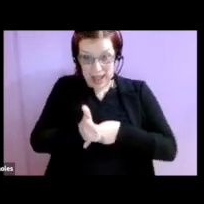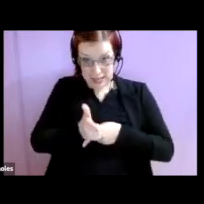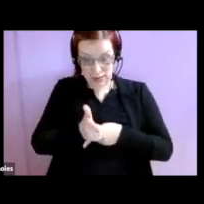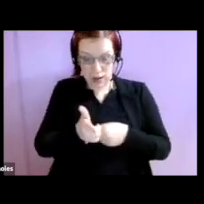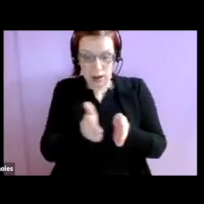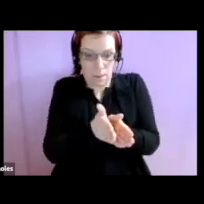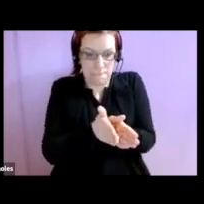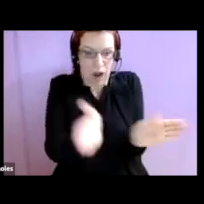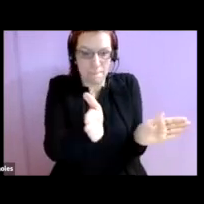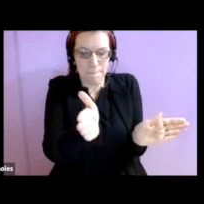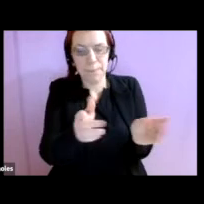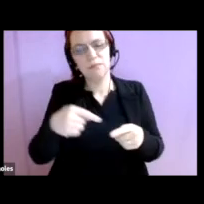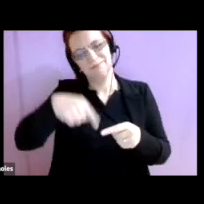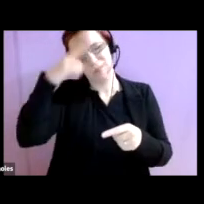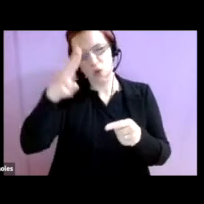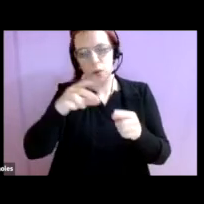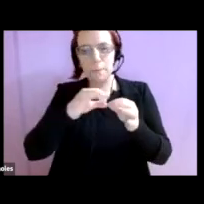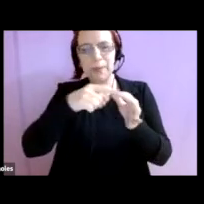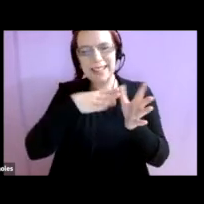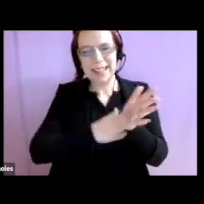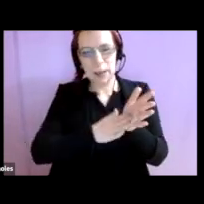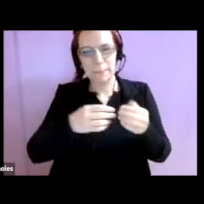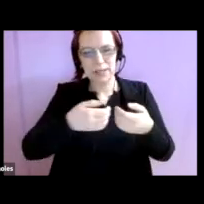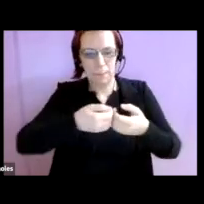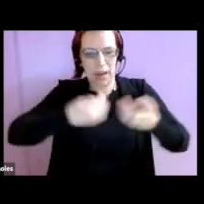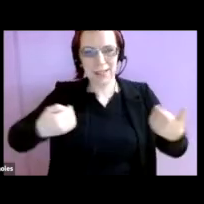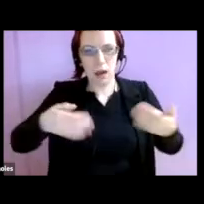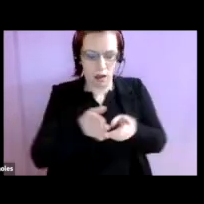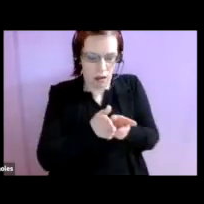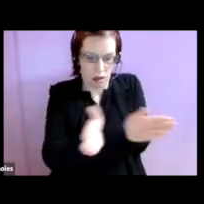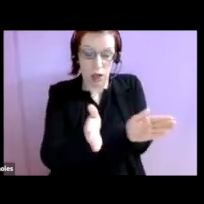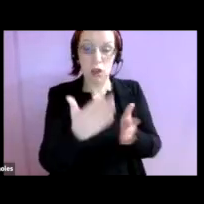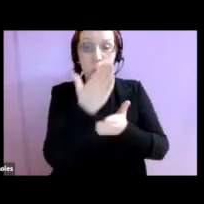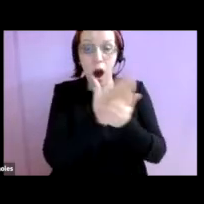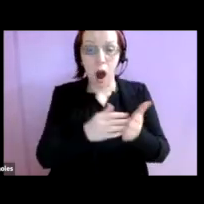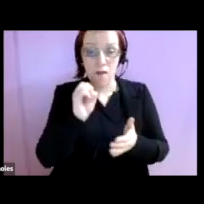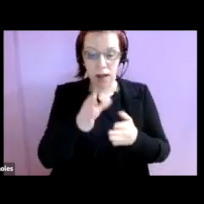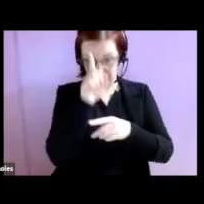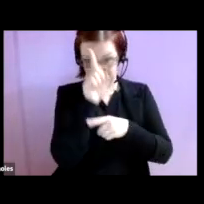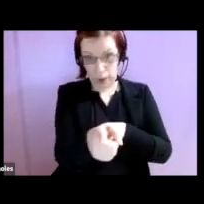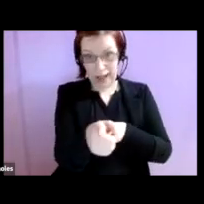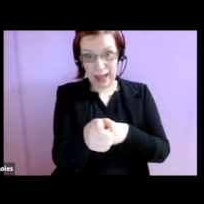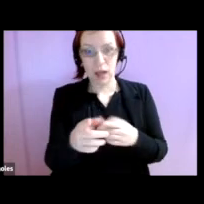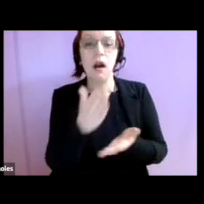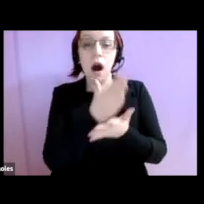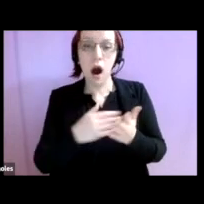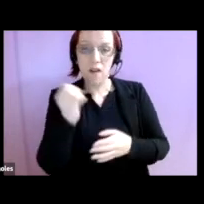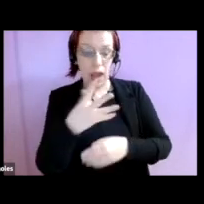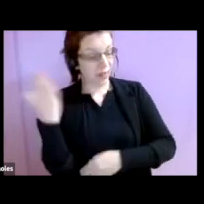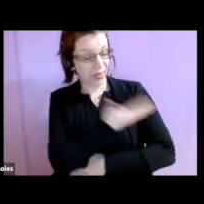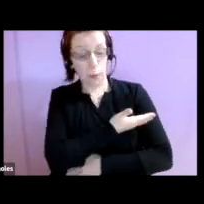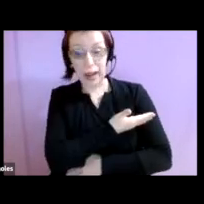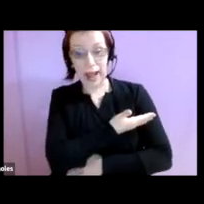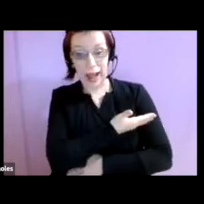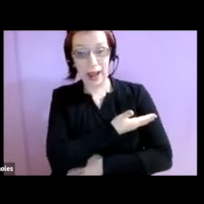we call it a beam splitter, effectively a half silver plate. Half the light goes in one direction, half the light goes in the other